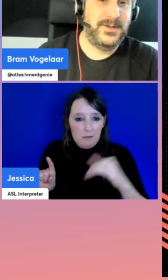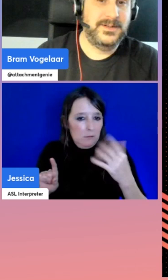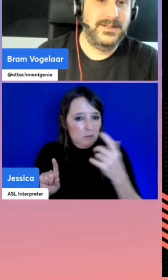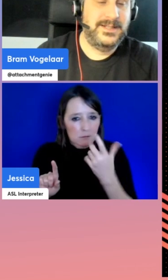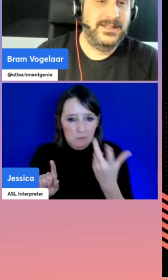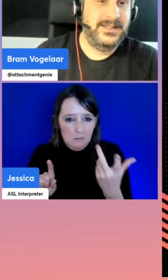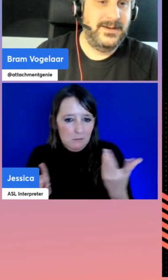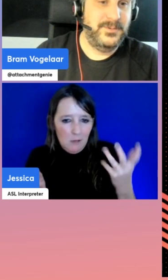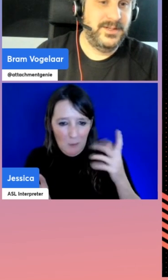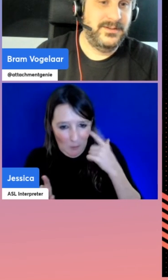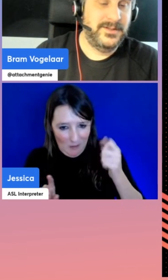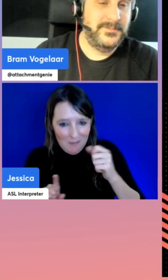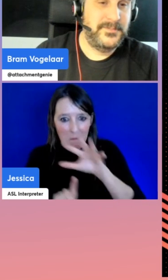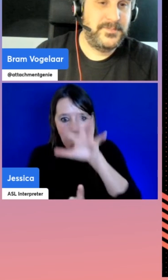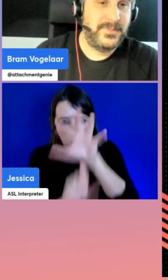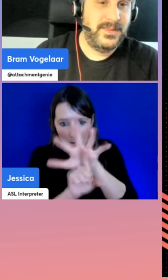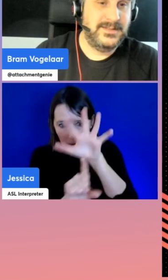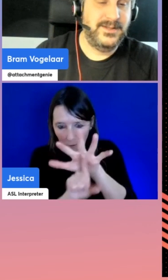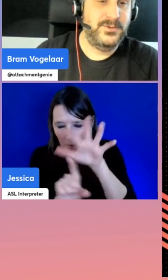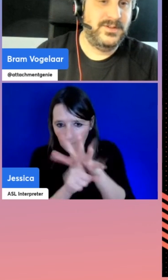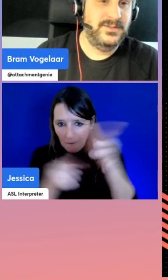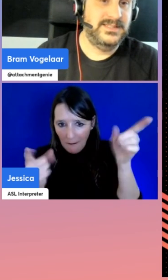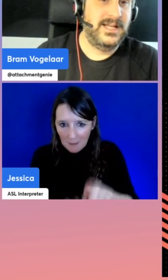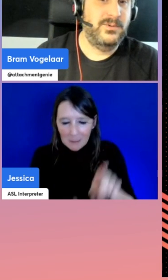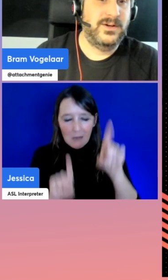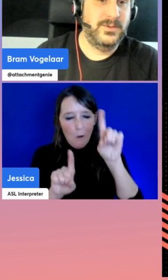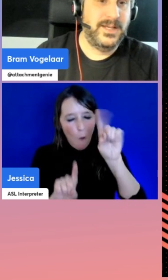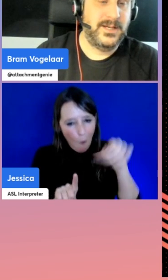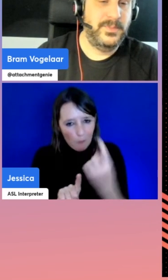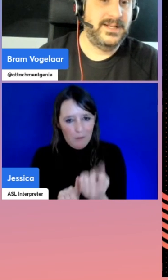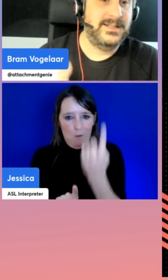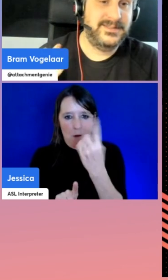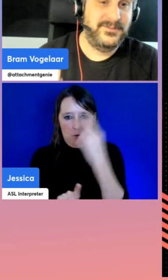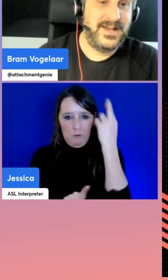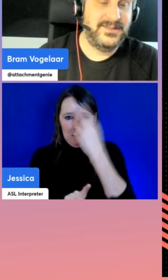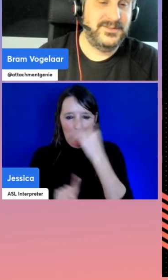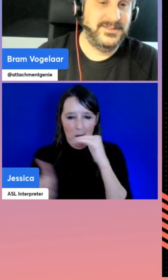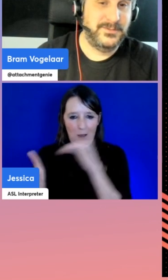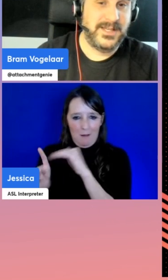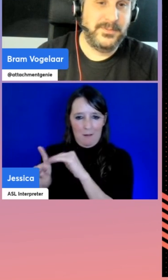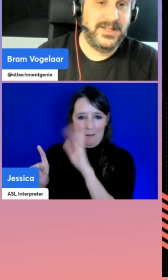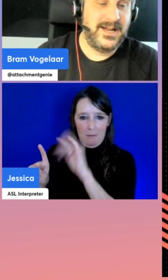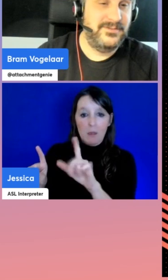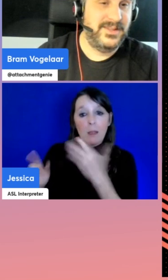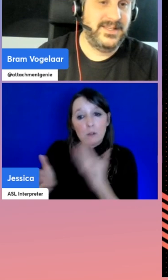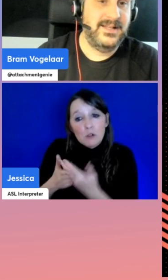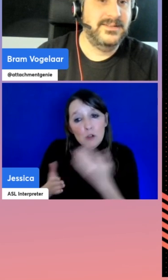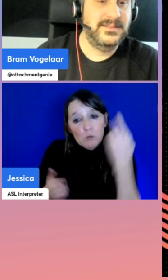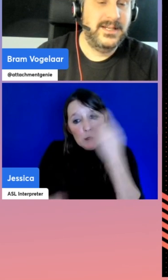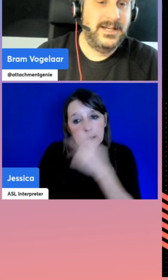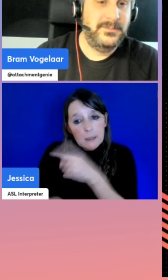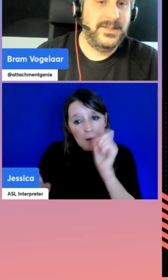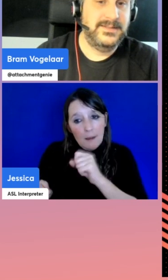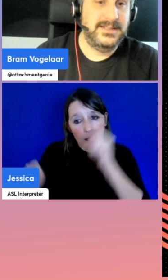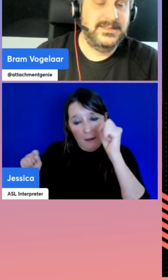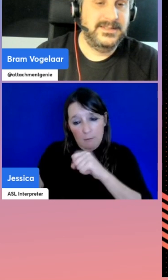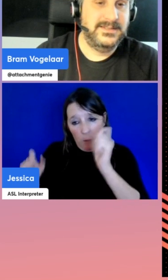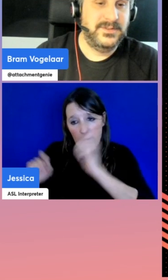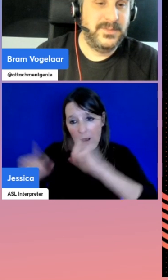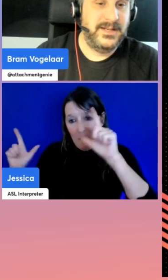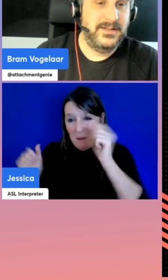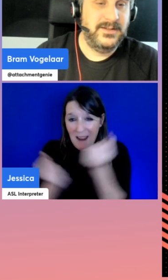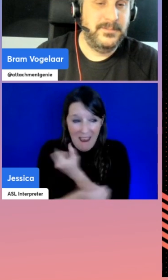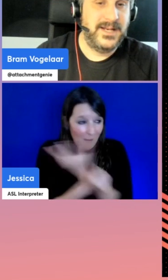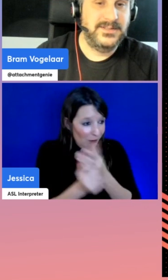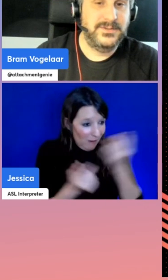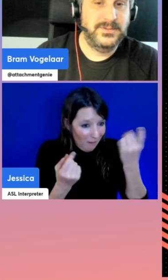that popular, that we're that's the only reason now we're going to wake up Bill, and that's a valid reason to wake up Bill. Everything else, basically, the system